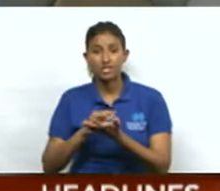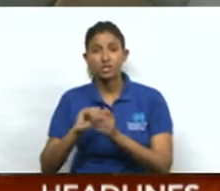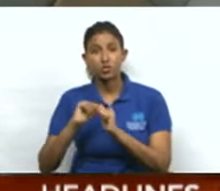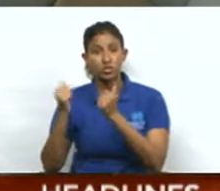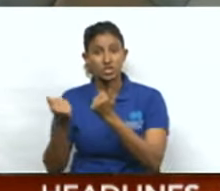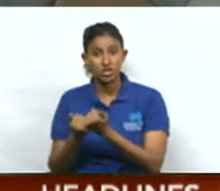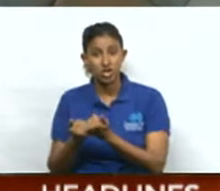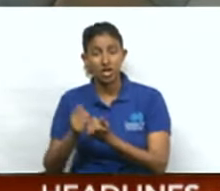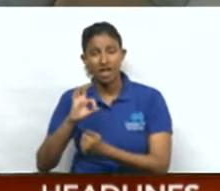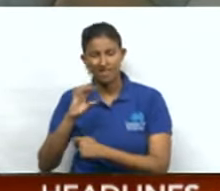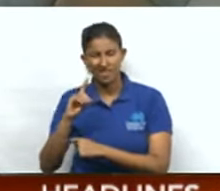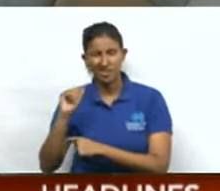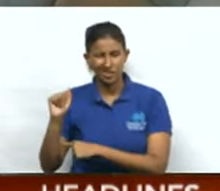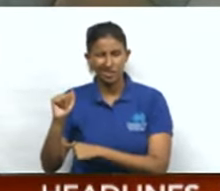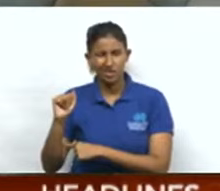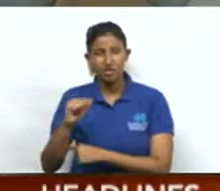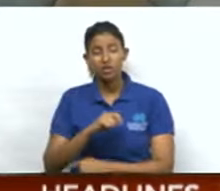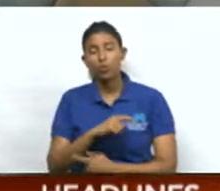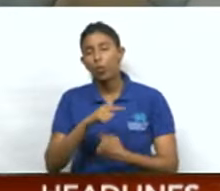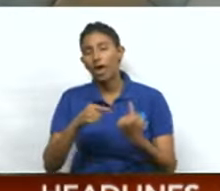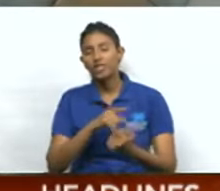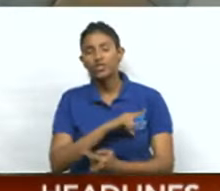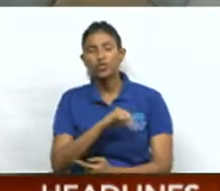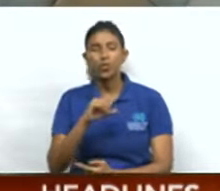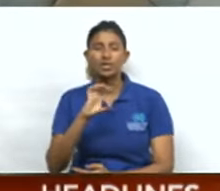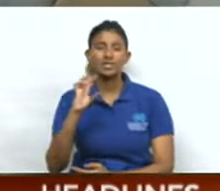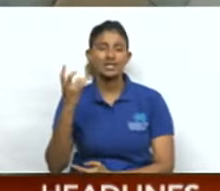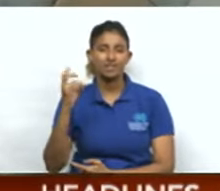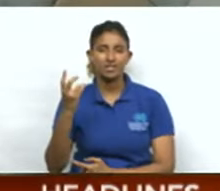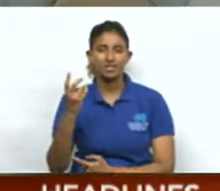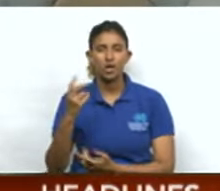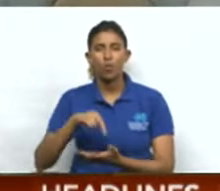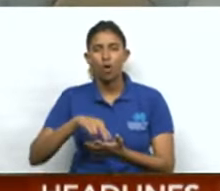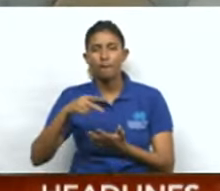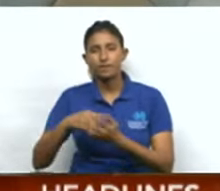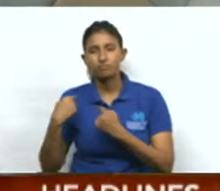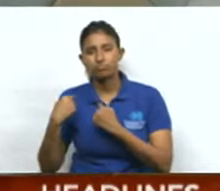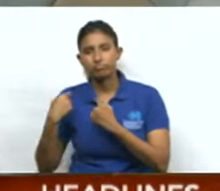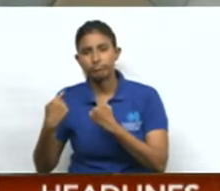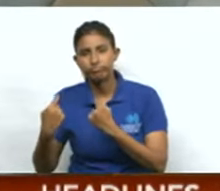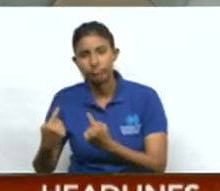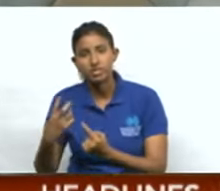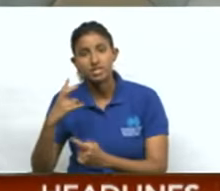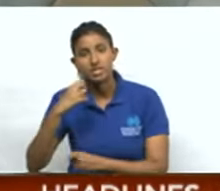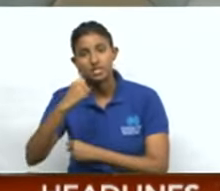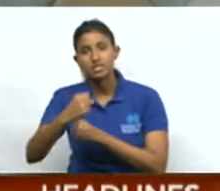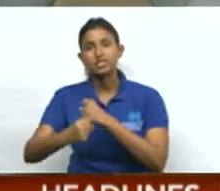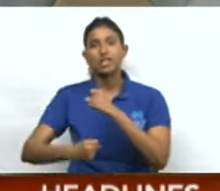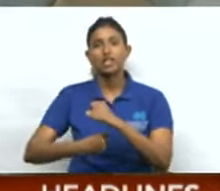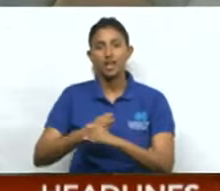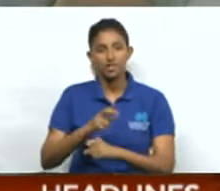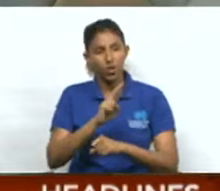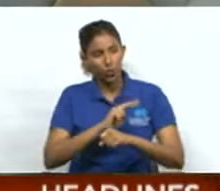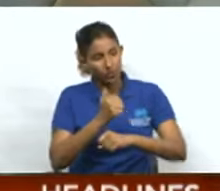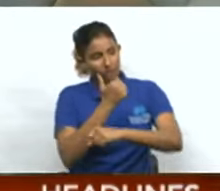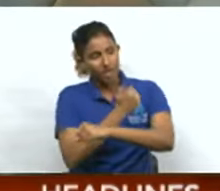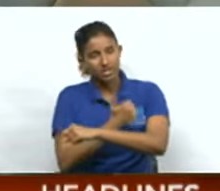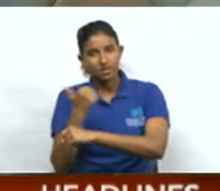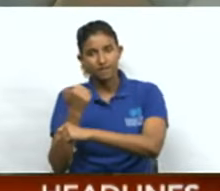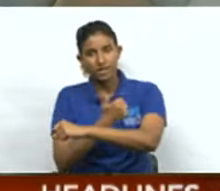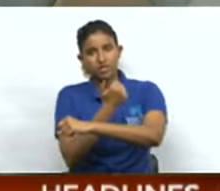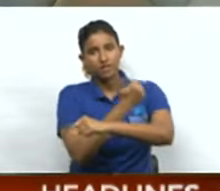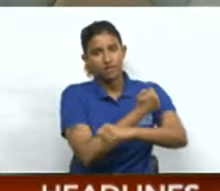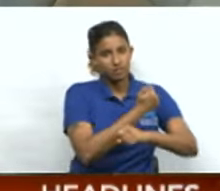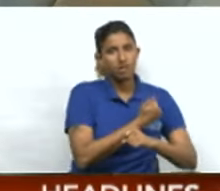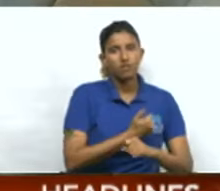Therefore, we have at least 6 years of using this vaccine in other